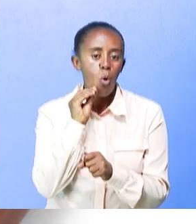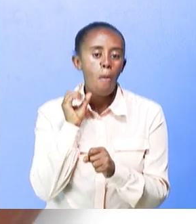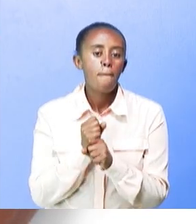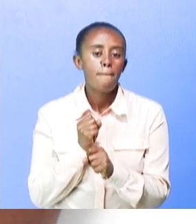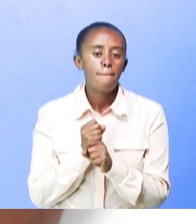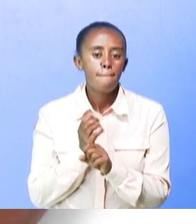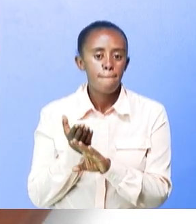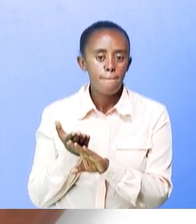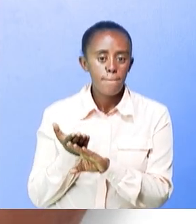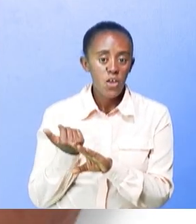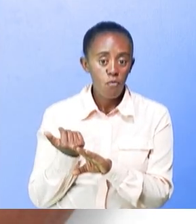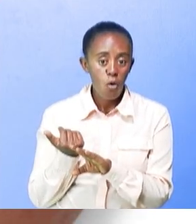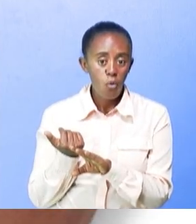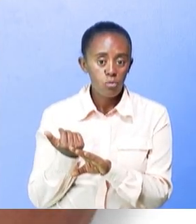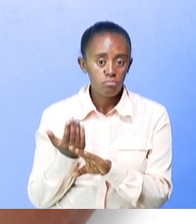before